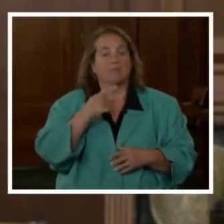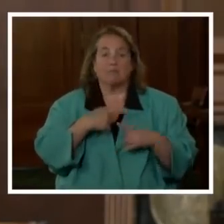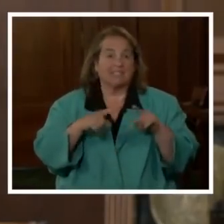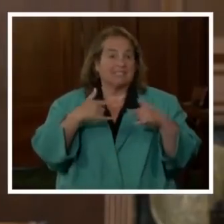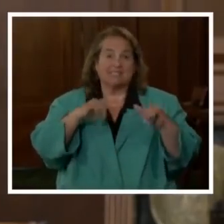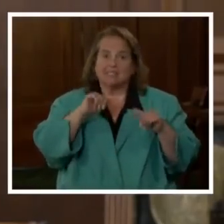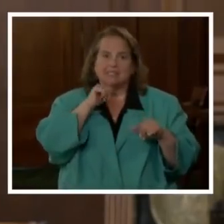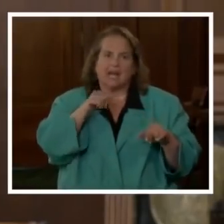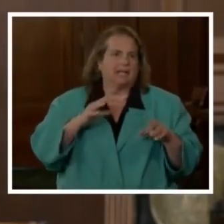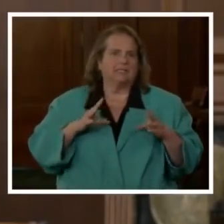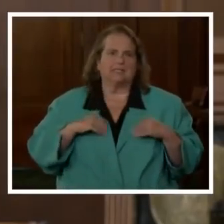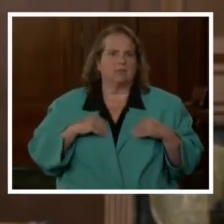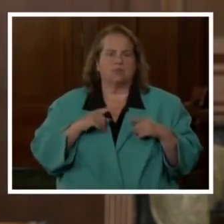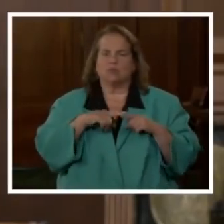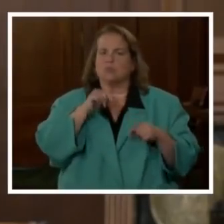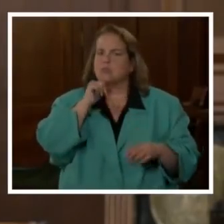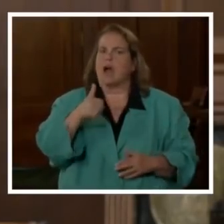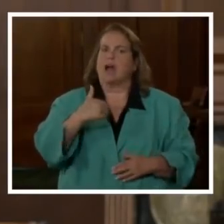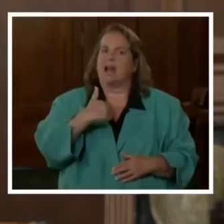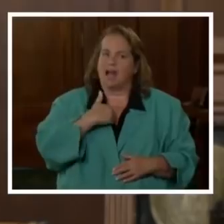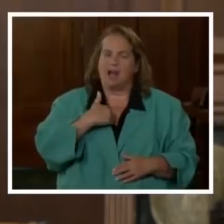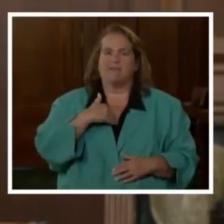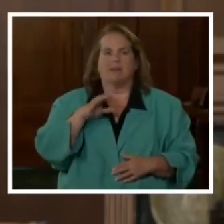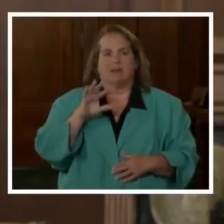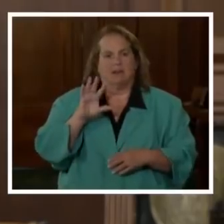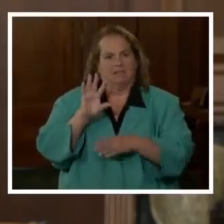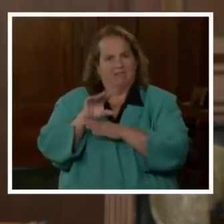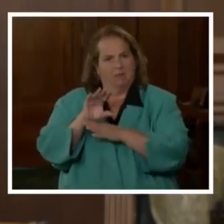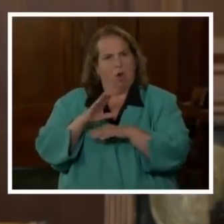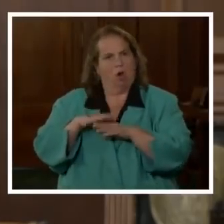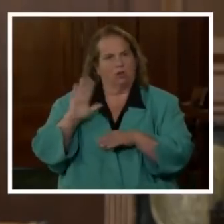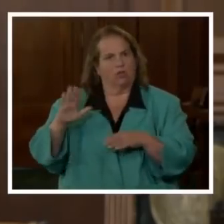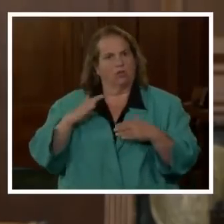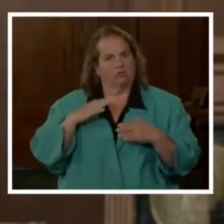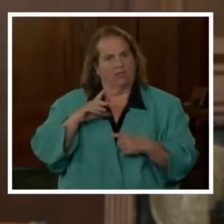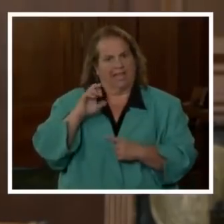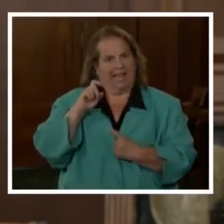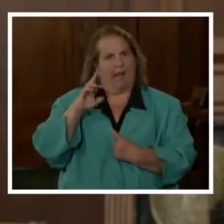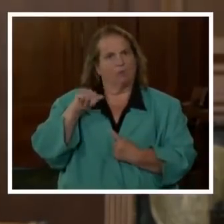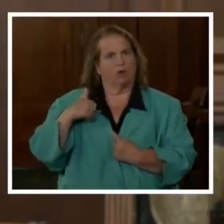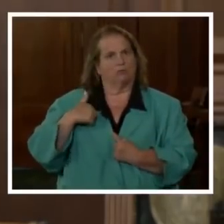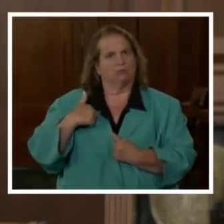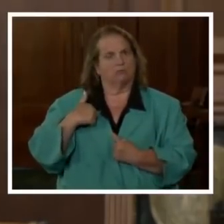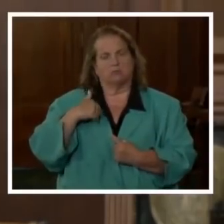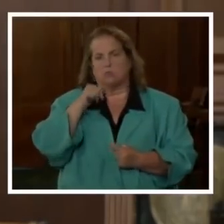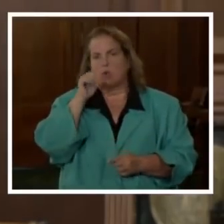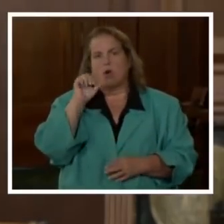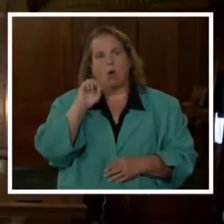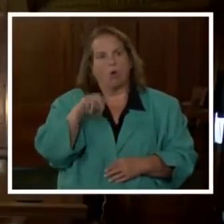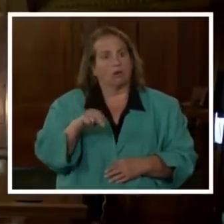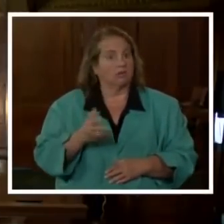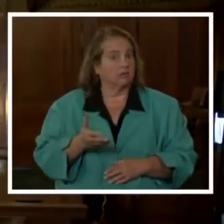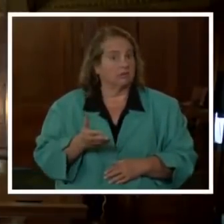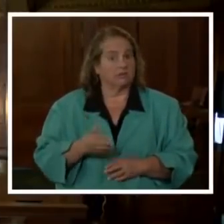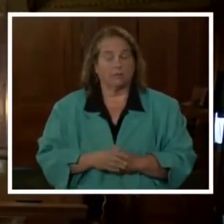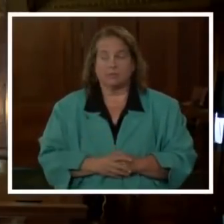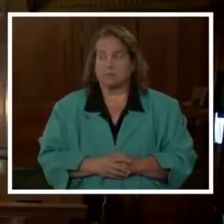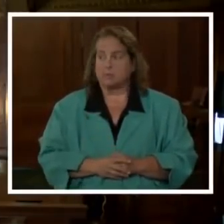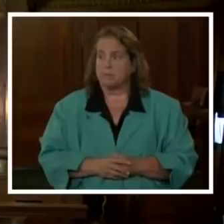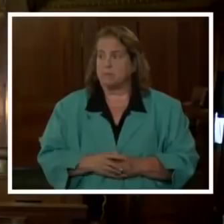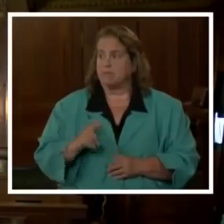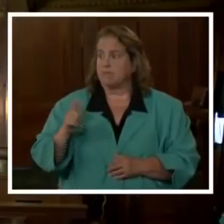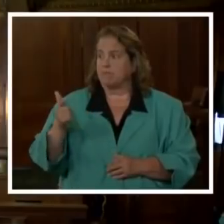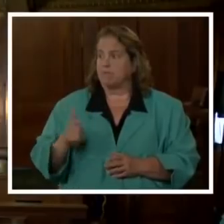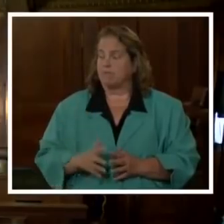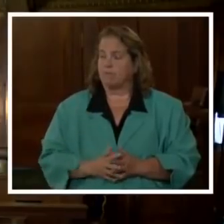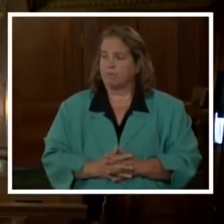acceptable to not have body camera footage from probably the most important vantage points. Morgan? You mentioned